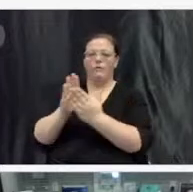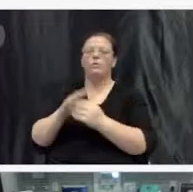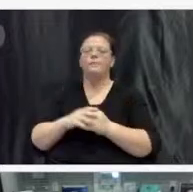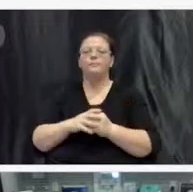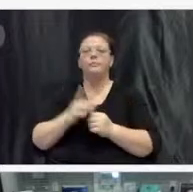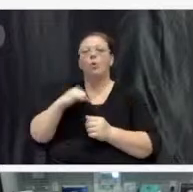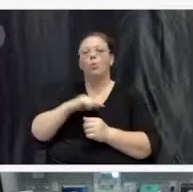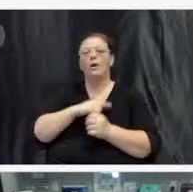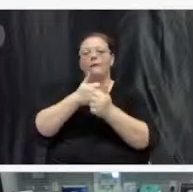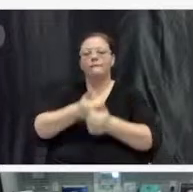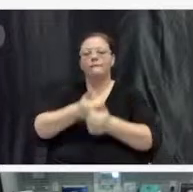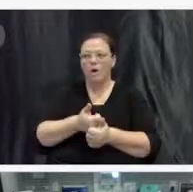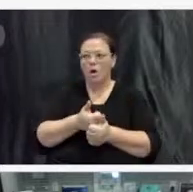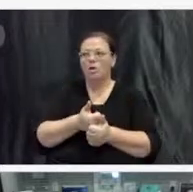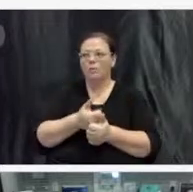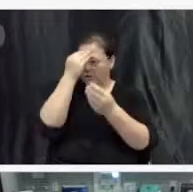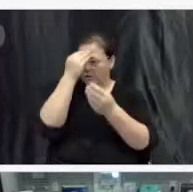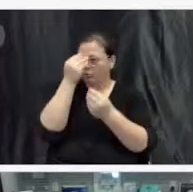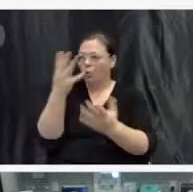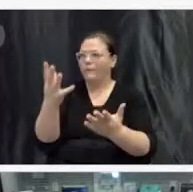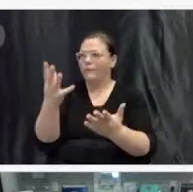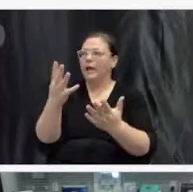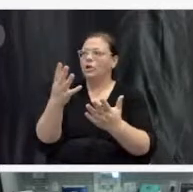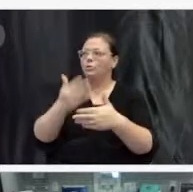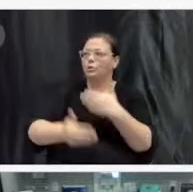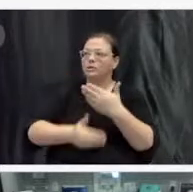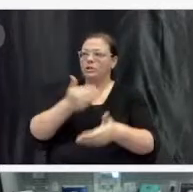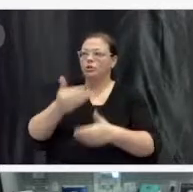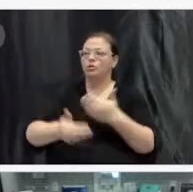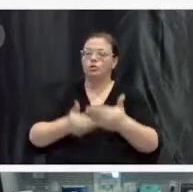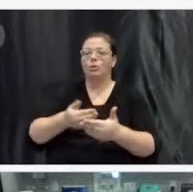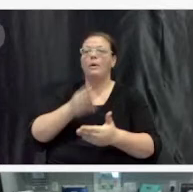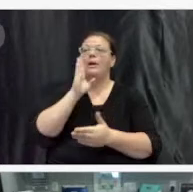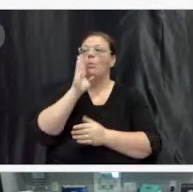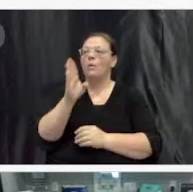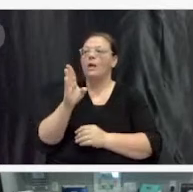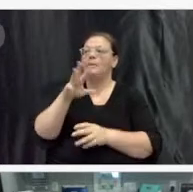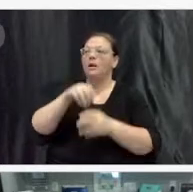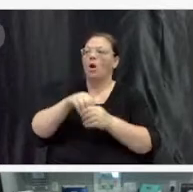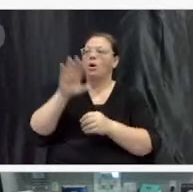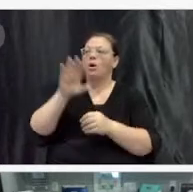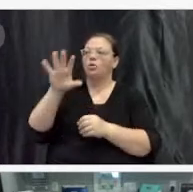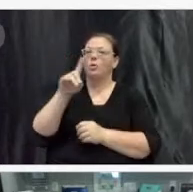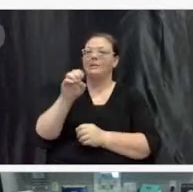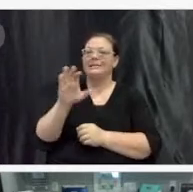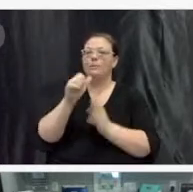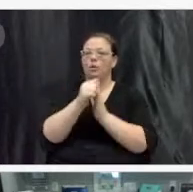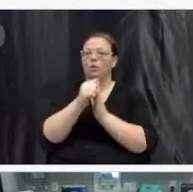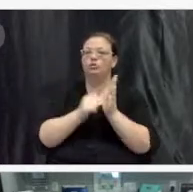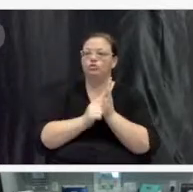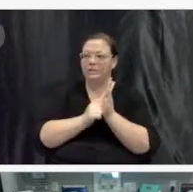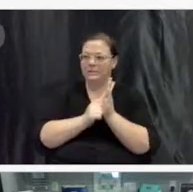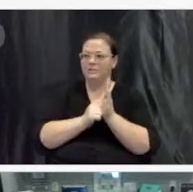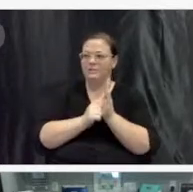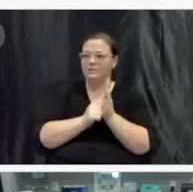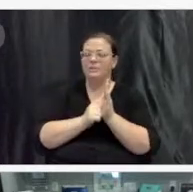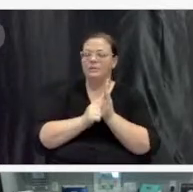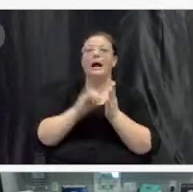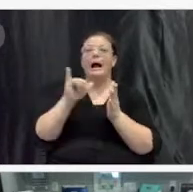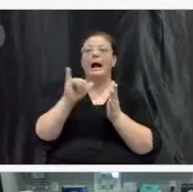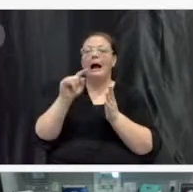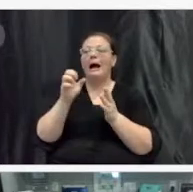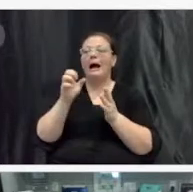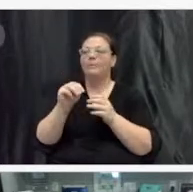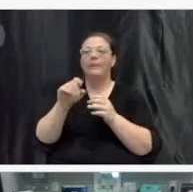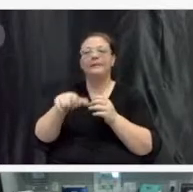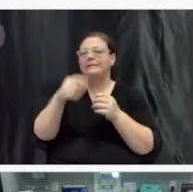are following through our notification procedures, so it will be on your December agenda item. This is just